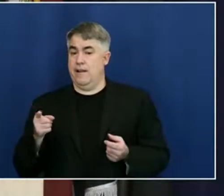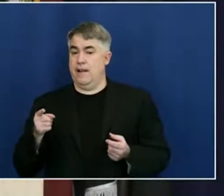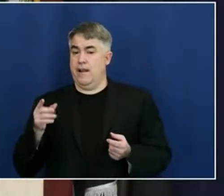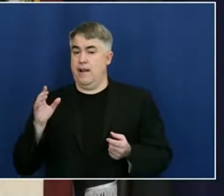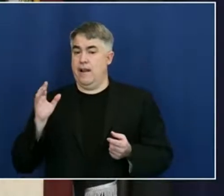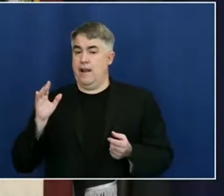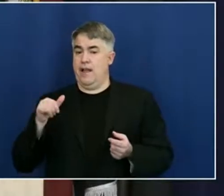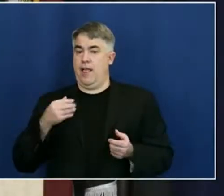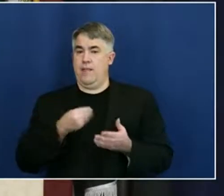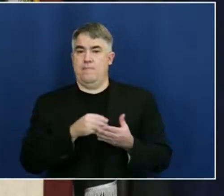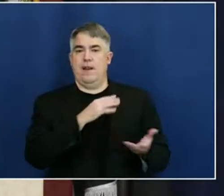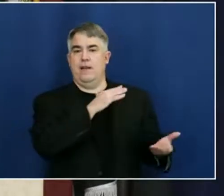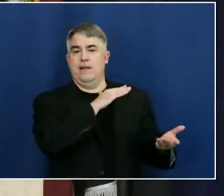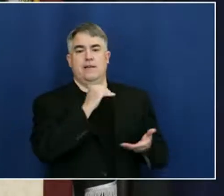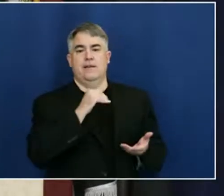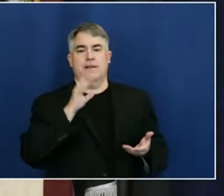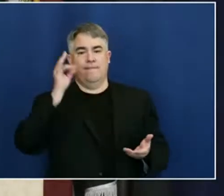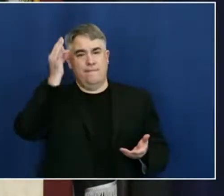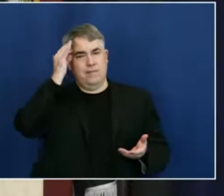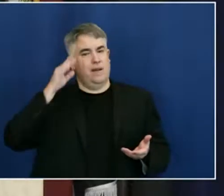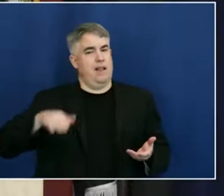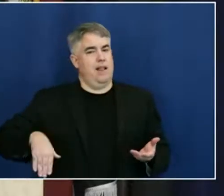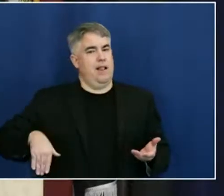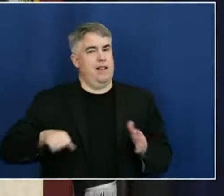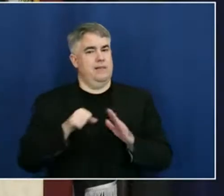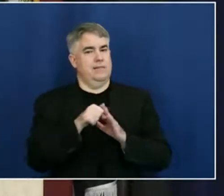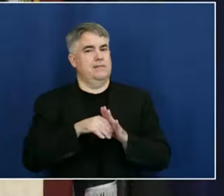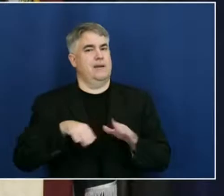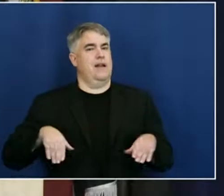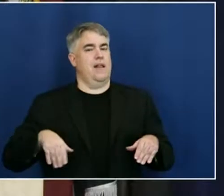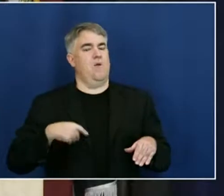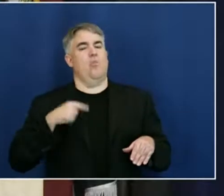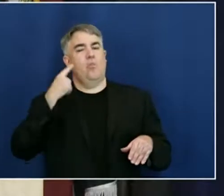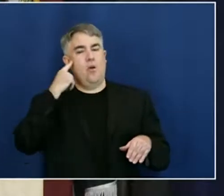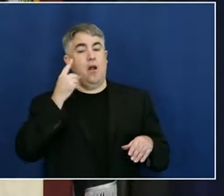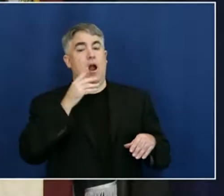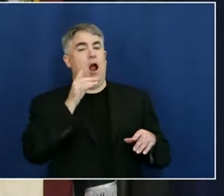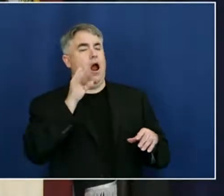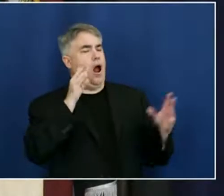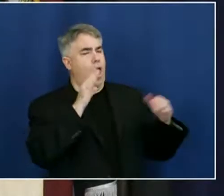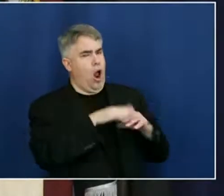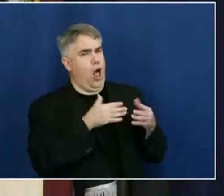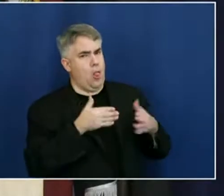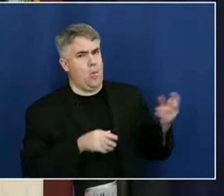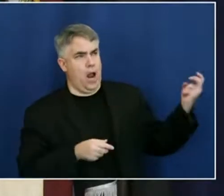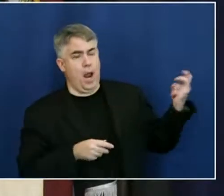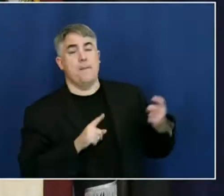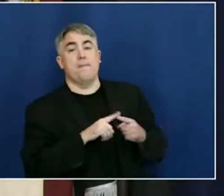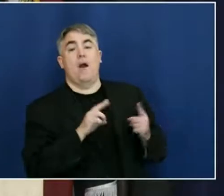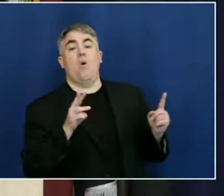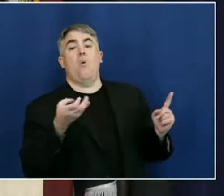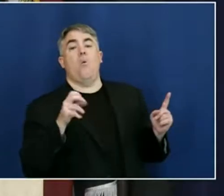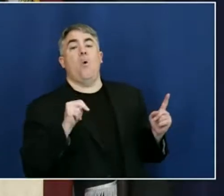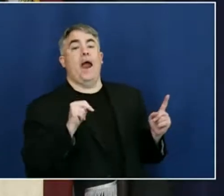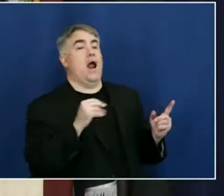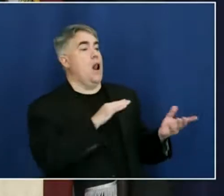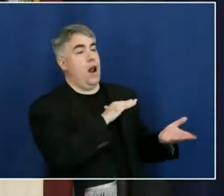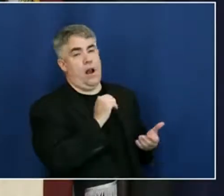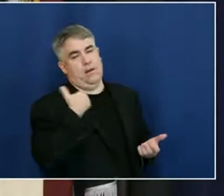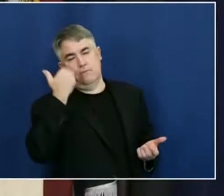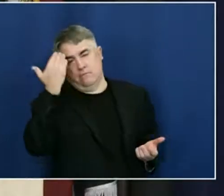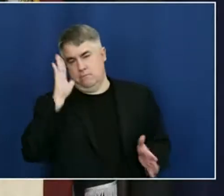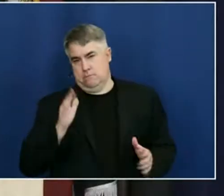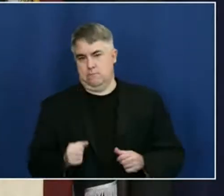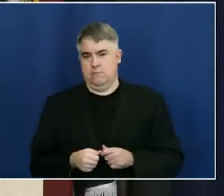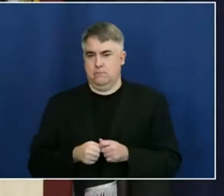fact we've been told money was on the way, but we have not yet received any actual reimbursements in the bank. But checks in the